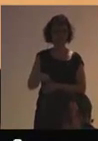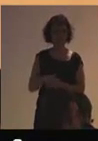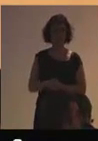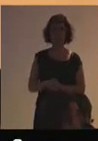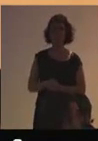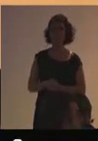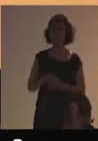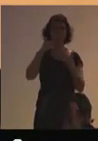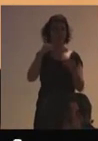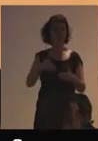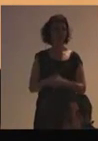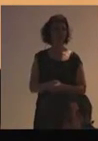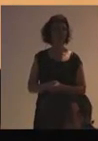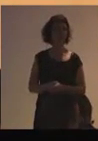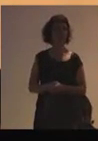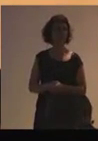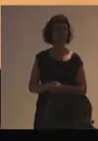soon?